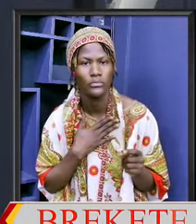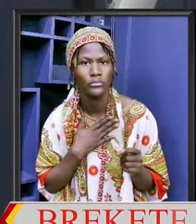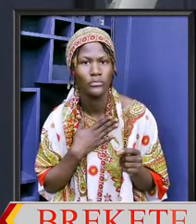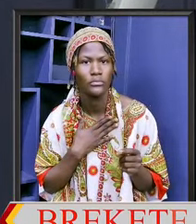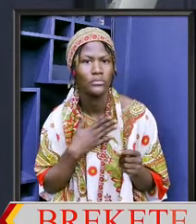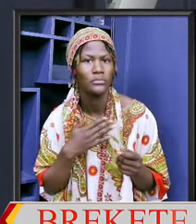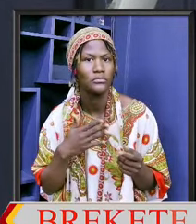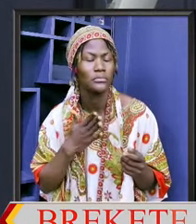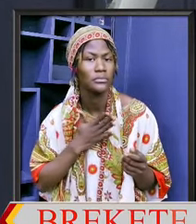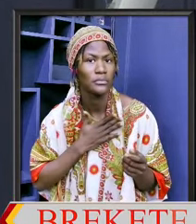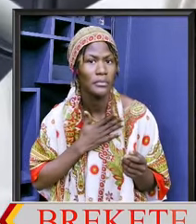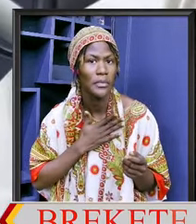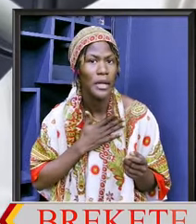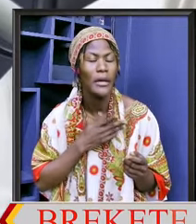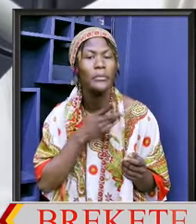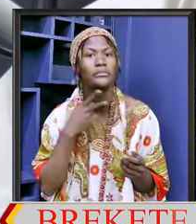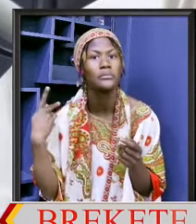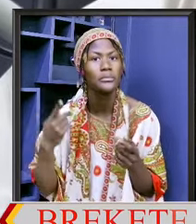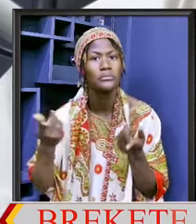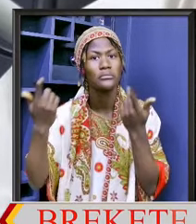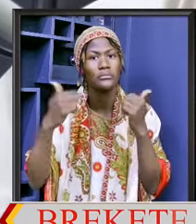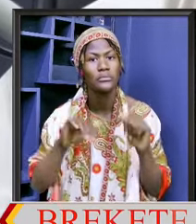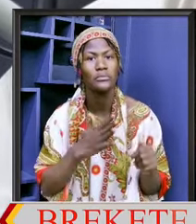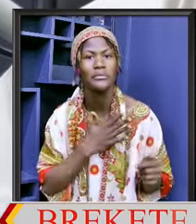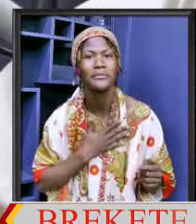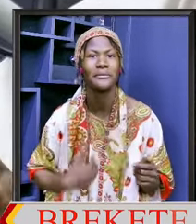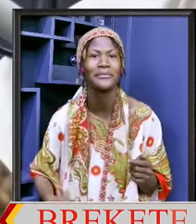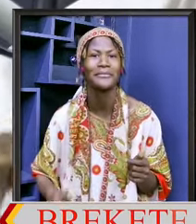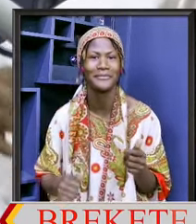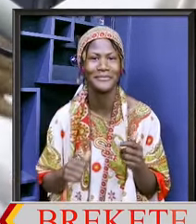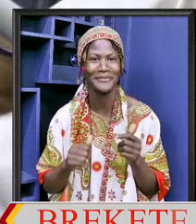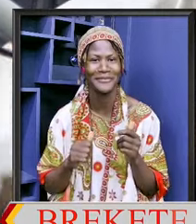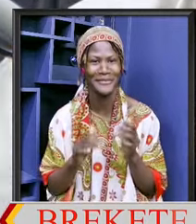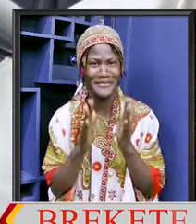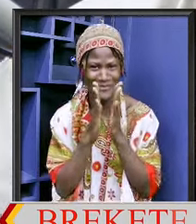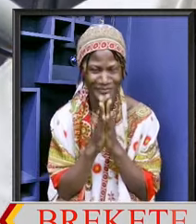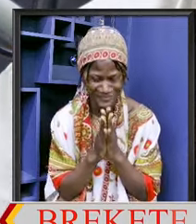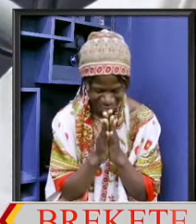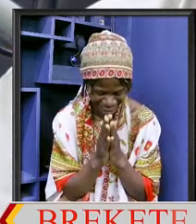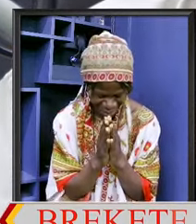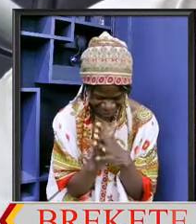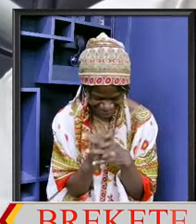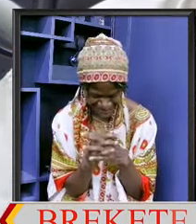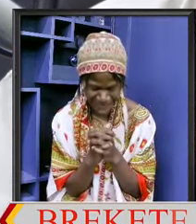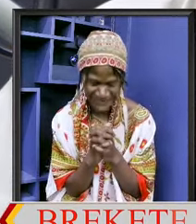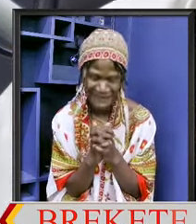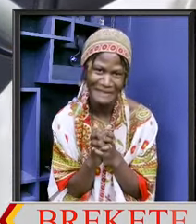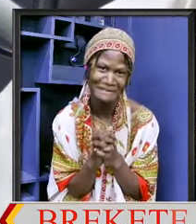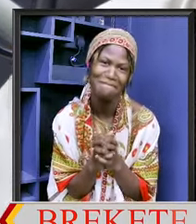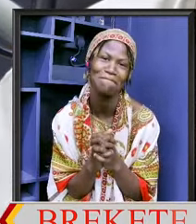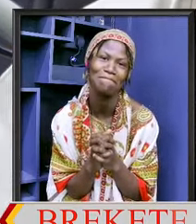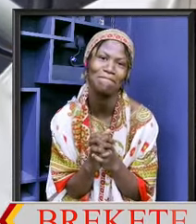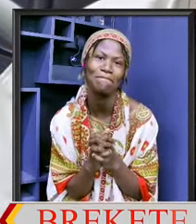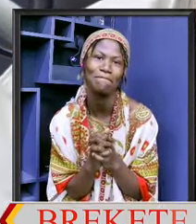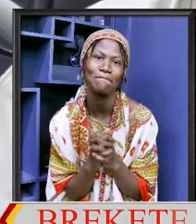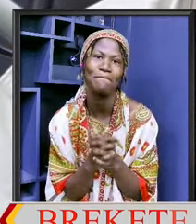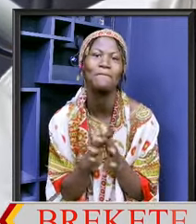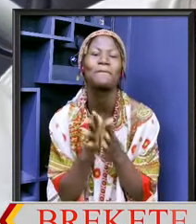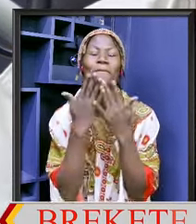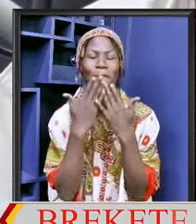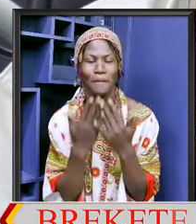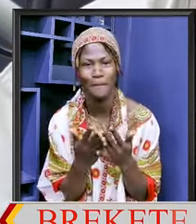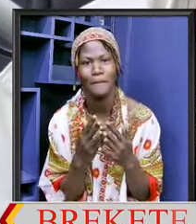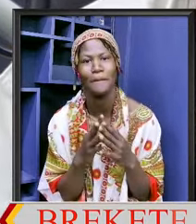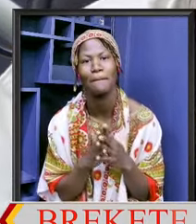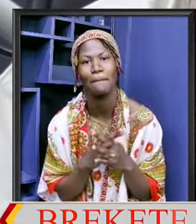our pastor will call the corner. People call the airports for prayer. So now prayer now come. Two. Okay, thank you very